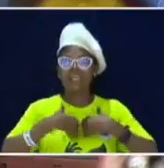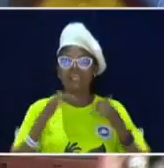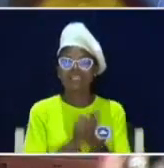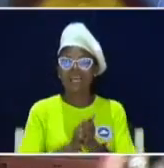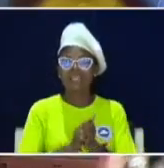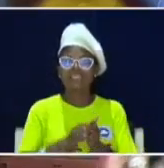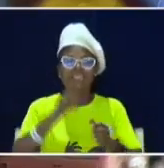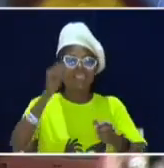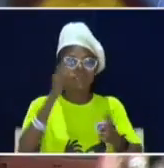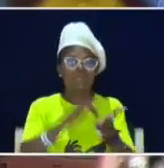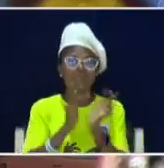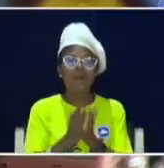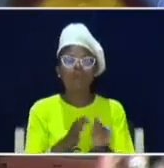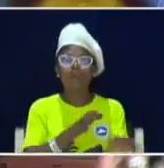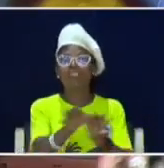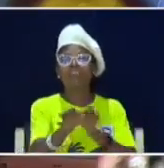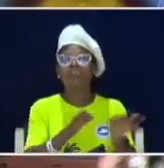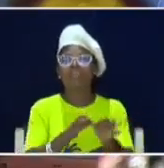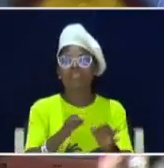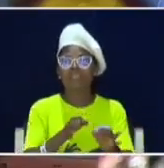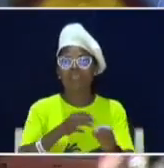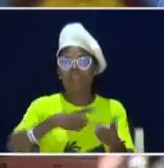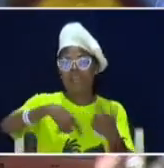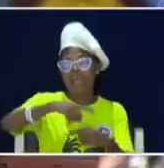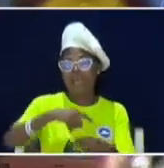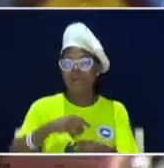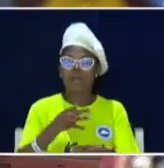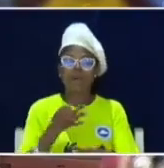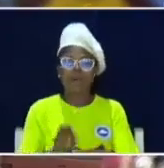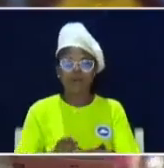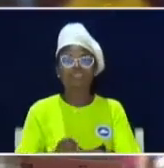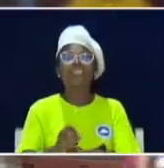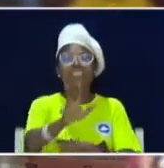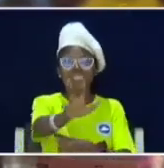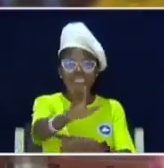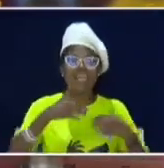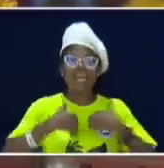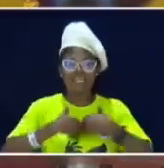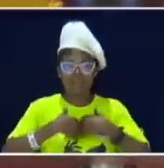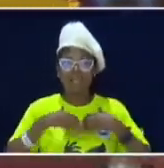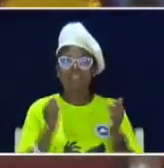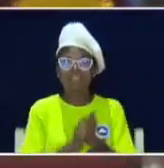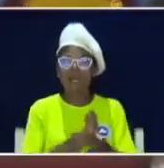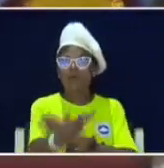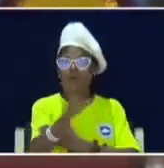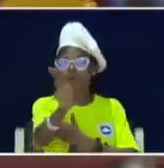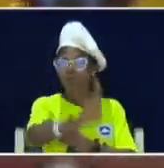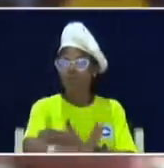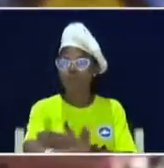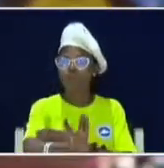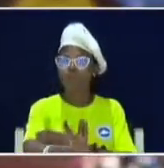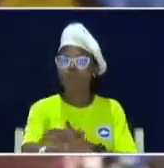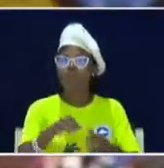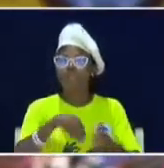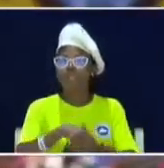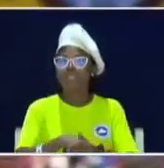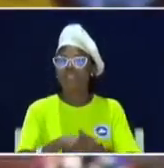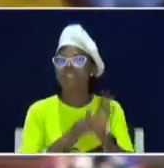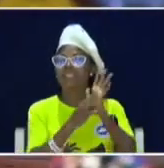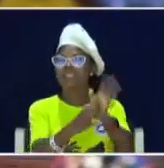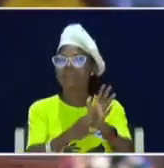define. About three animals that dares to describe who God is. and I stumbled on the